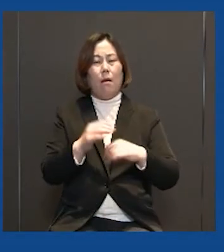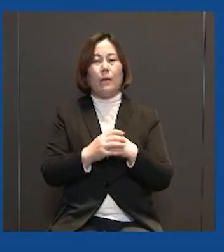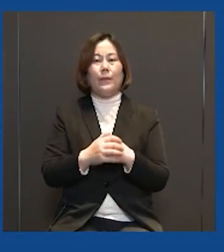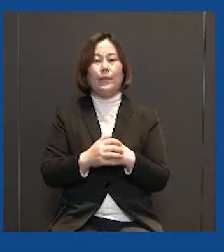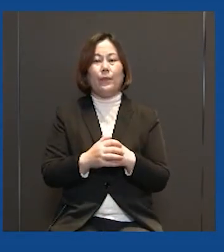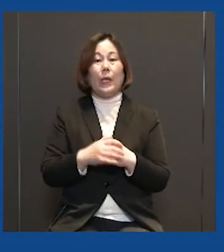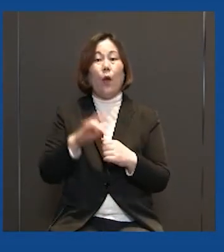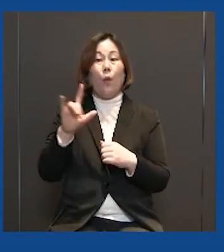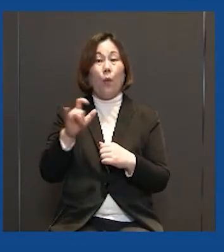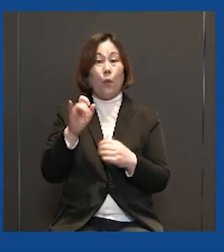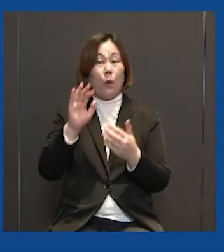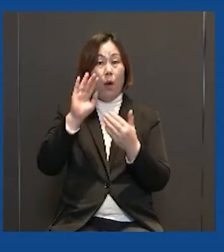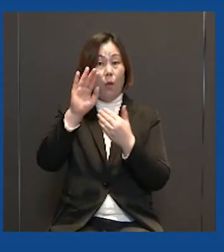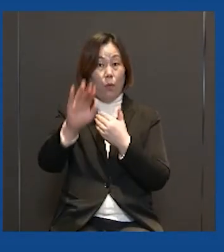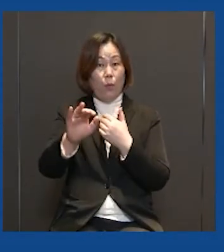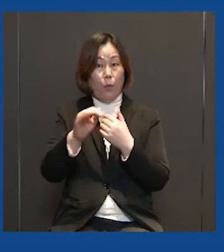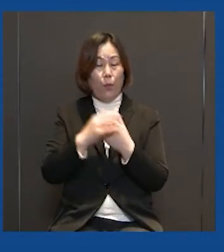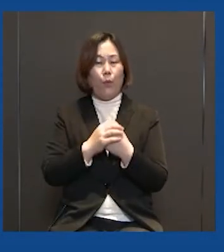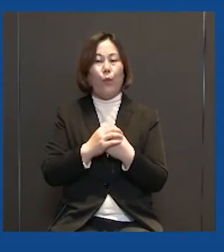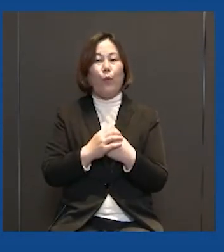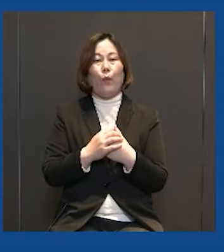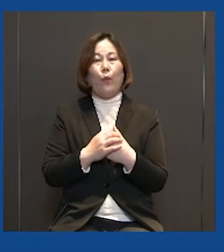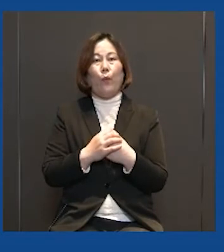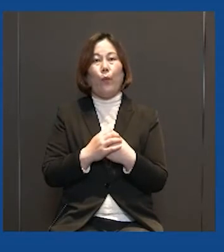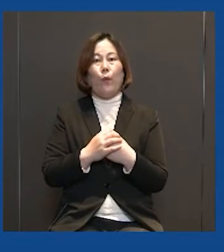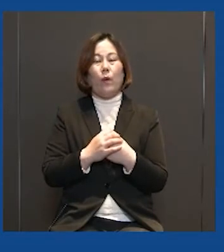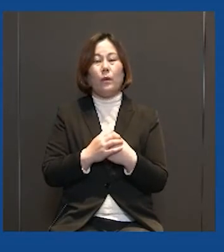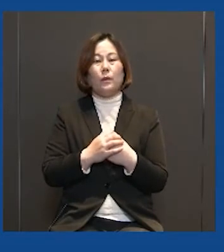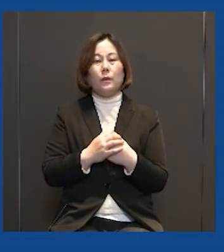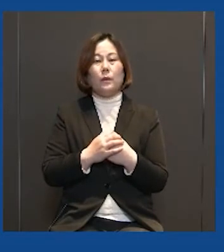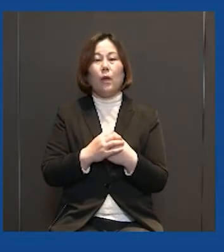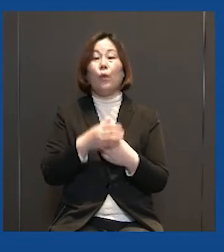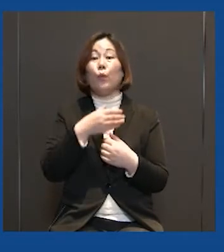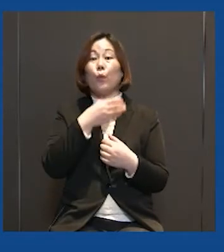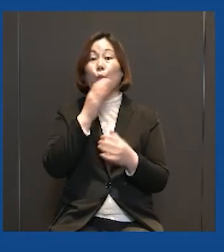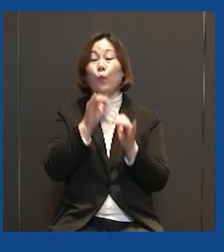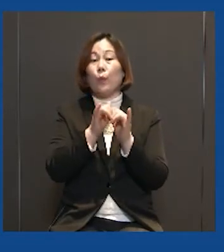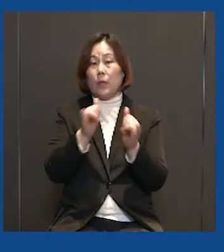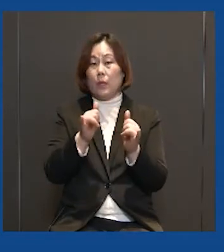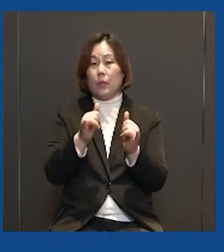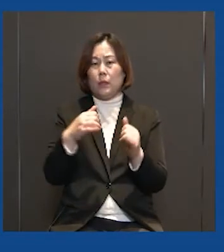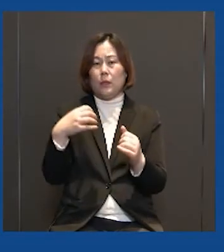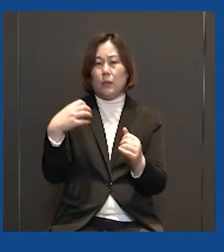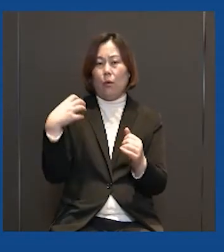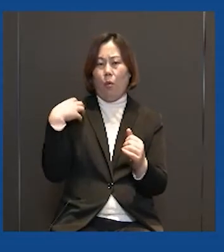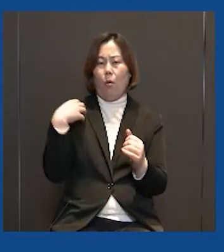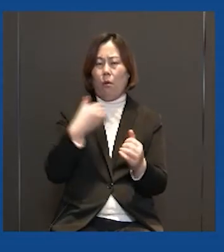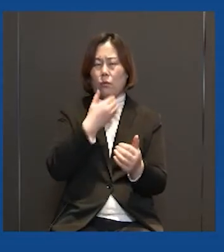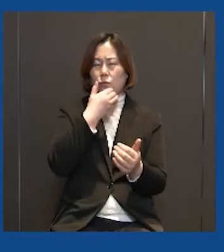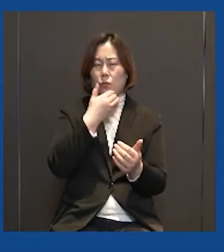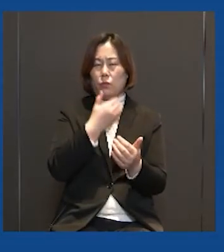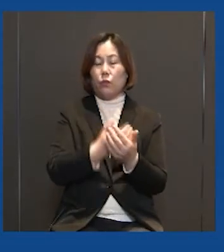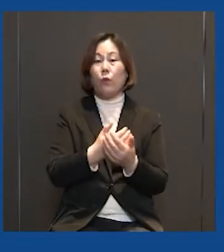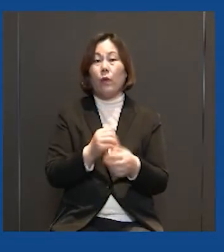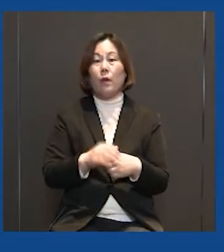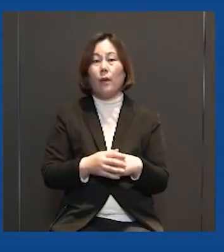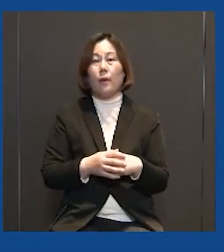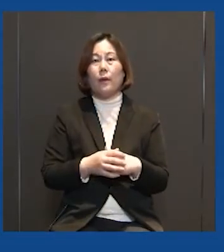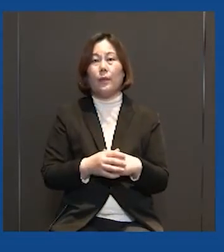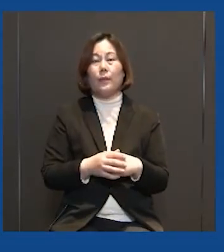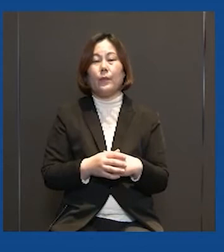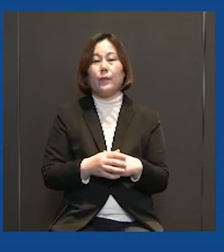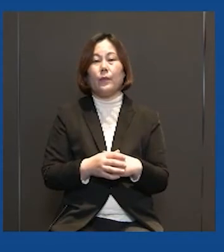their communities has been crucial, has been important in supporting other, not only other older people, but